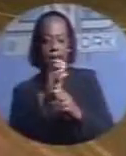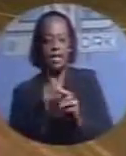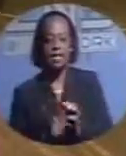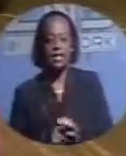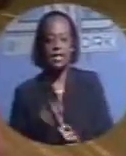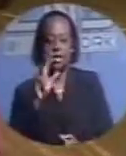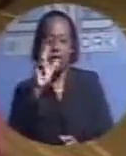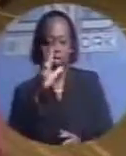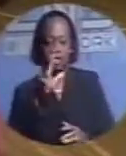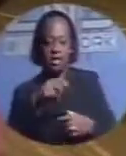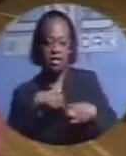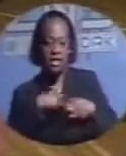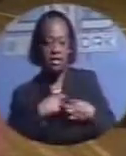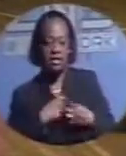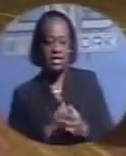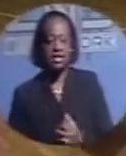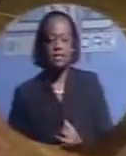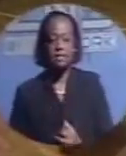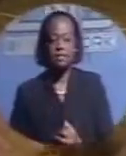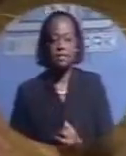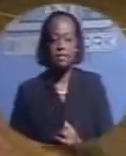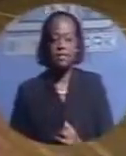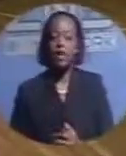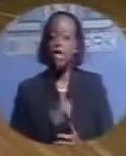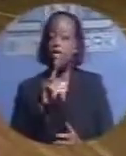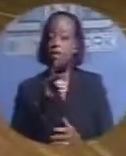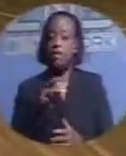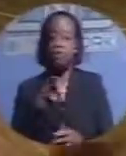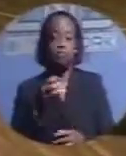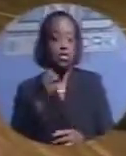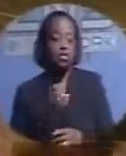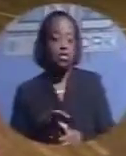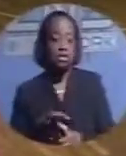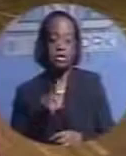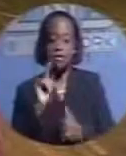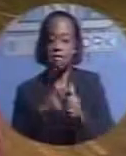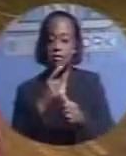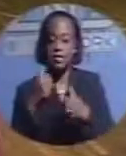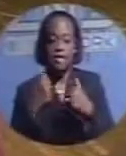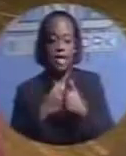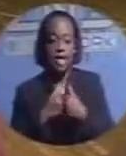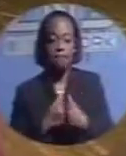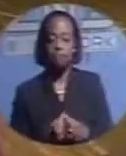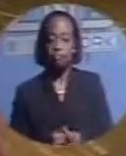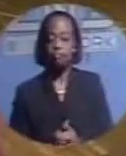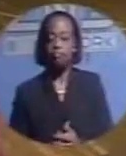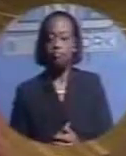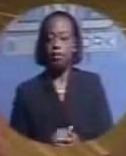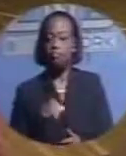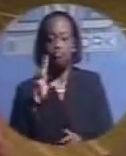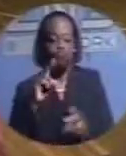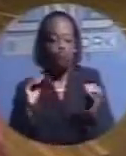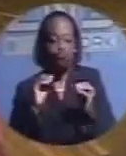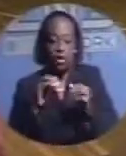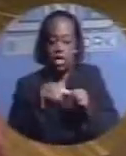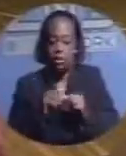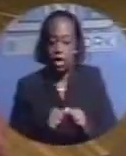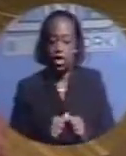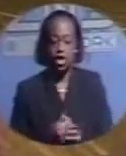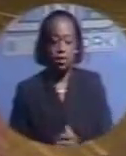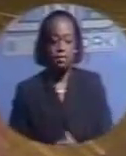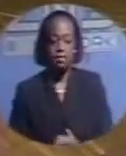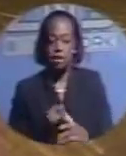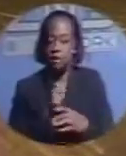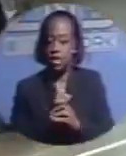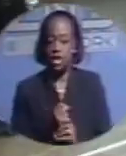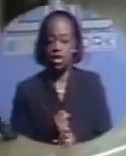3 years. And all of three of them, we lose the first game. So there's no stress, no pressure. We missed about more than